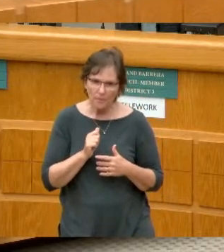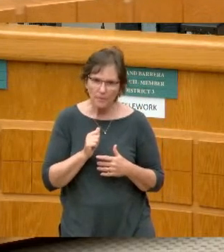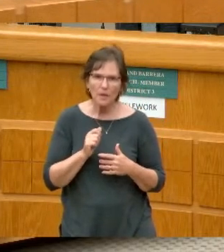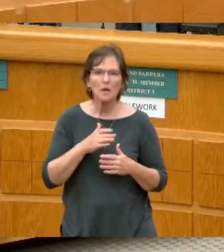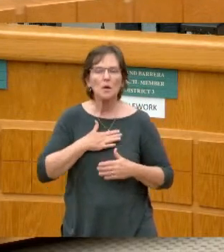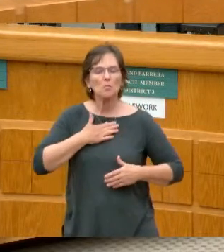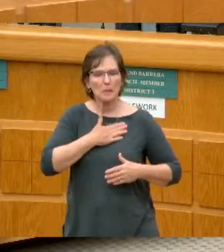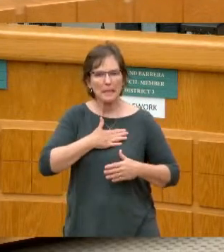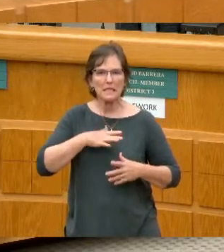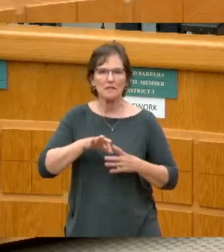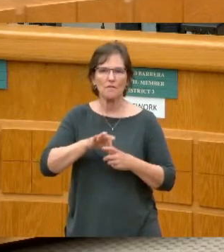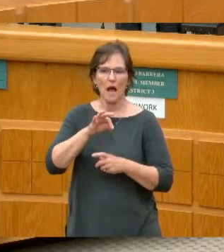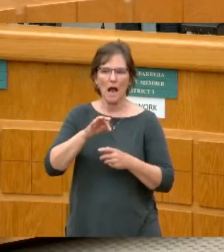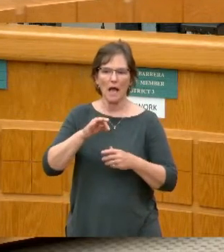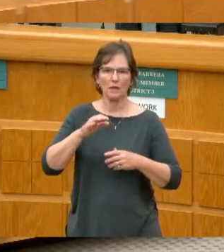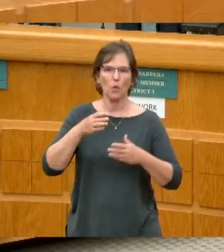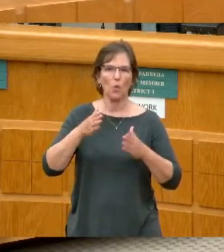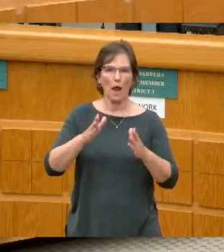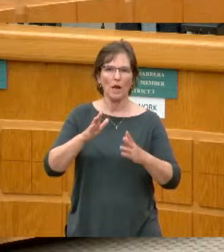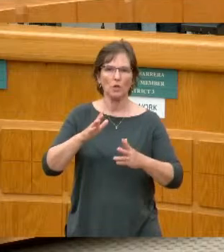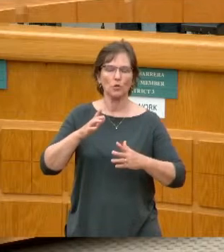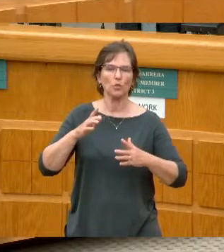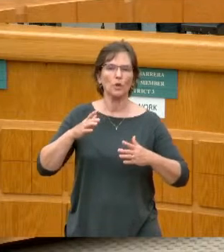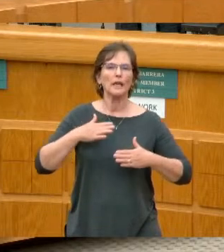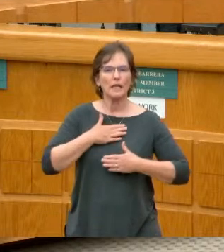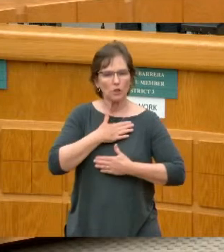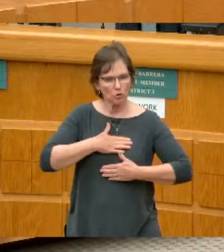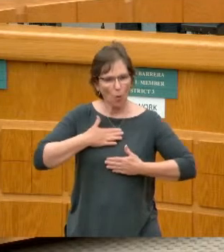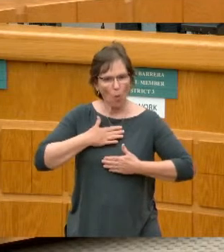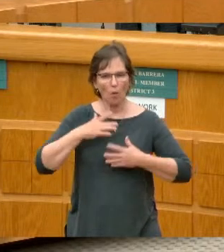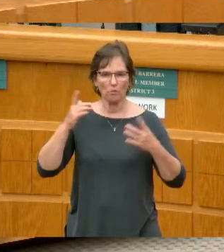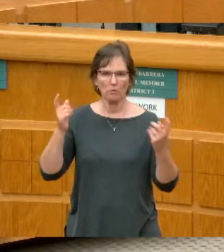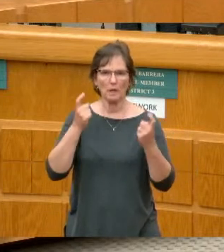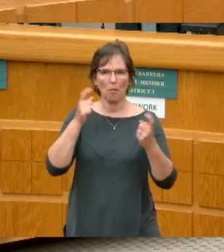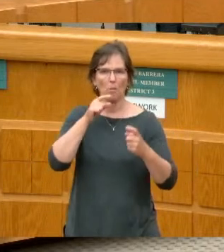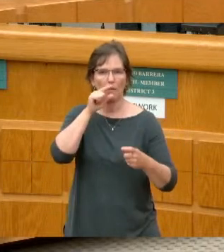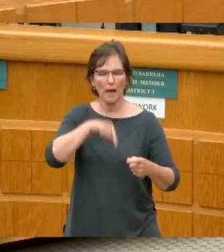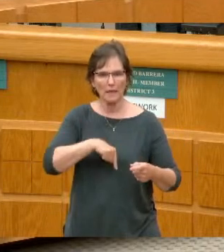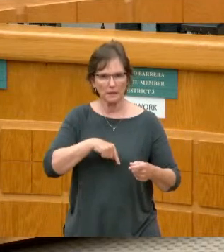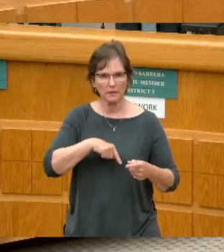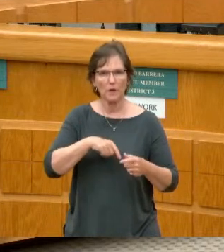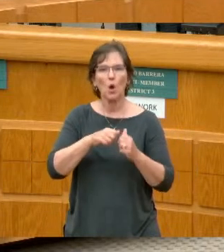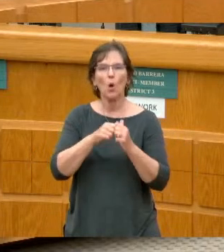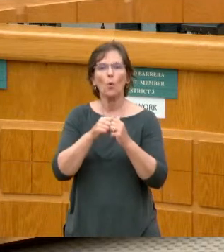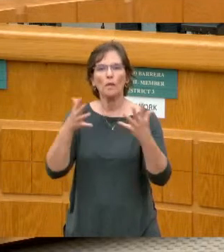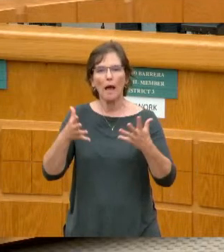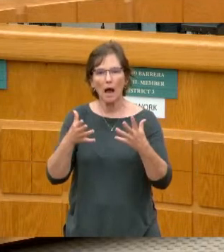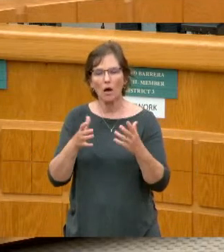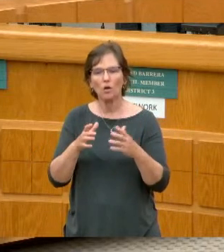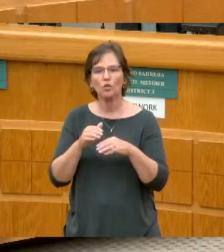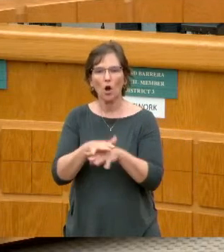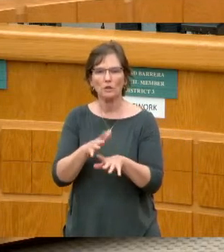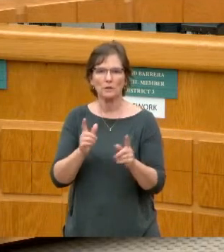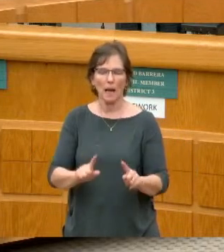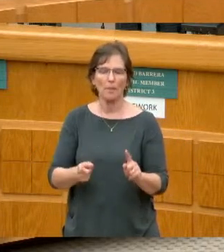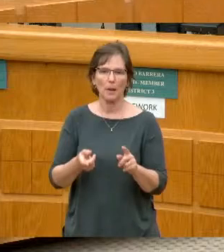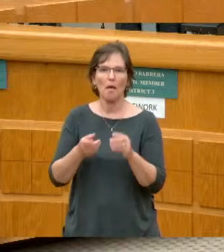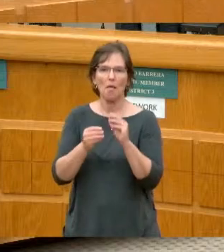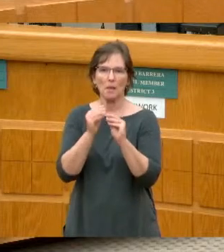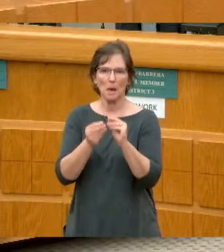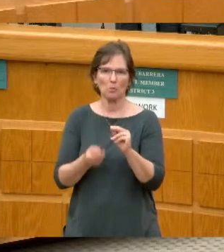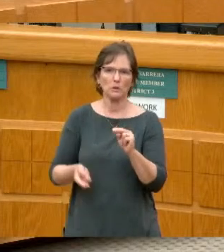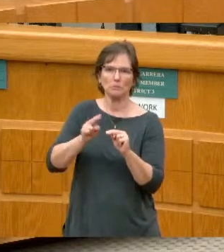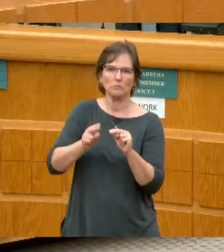The more citizens that get infected, the more our vulnerable populations are at risk for getting the virus and